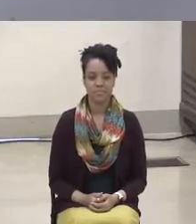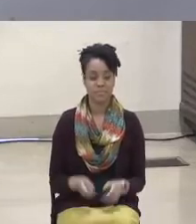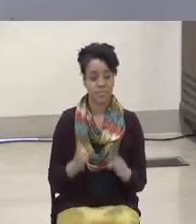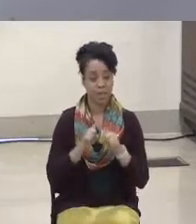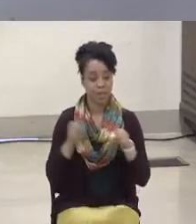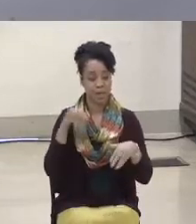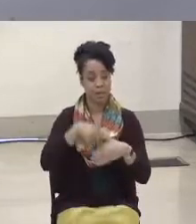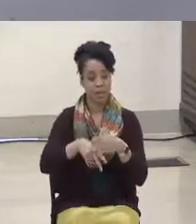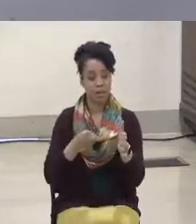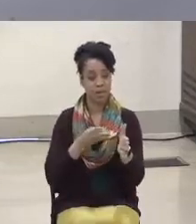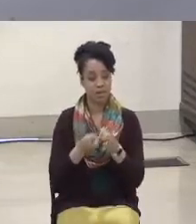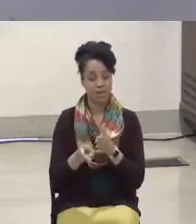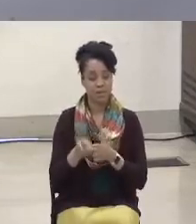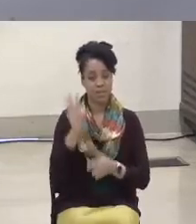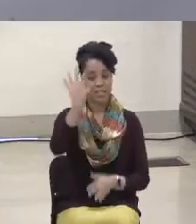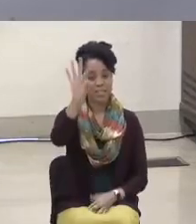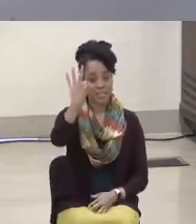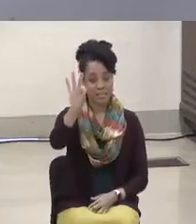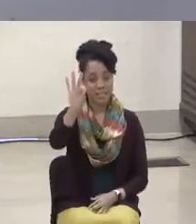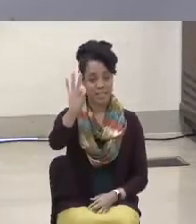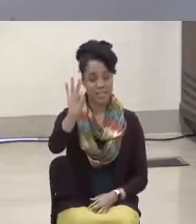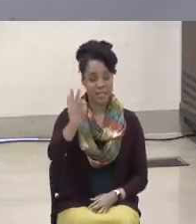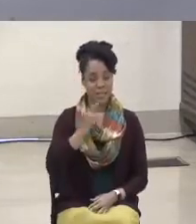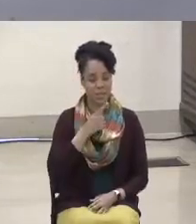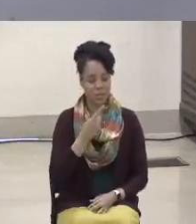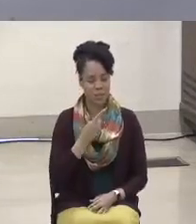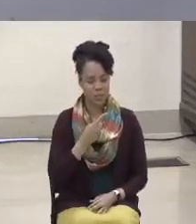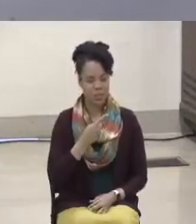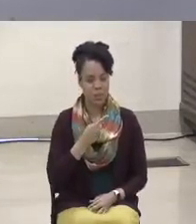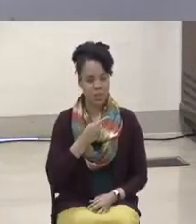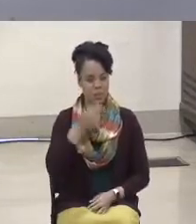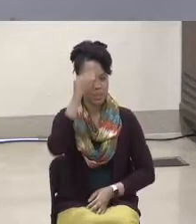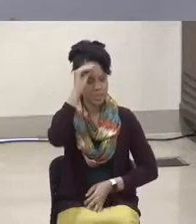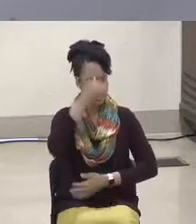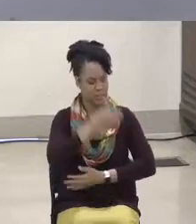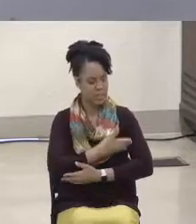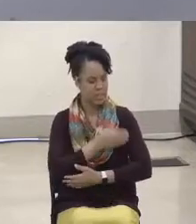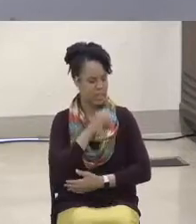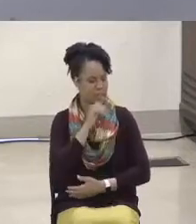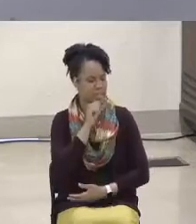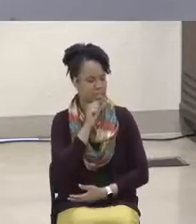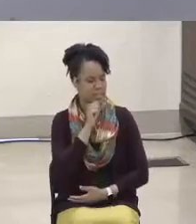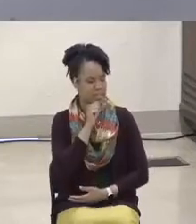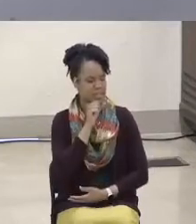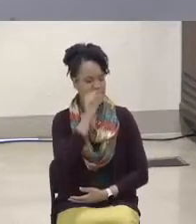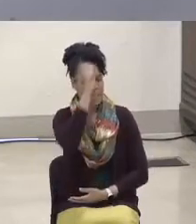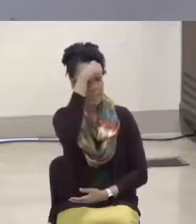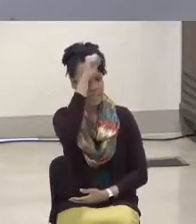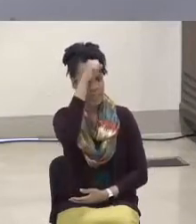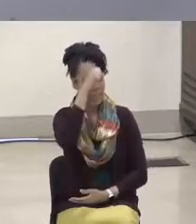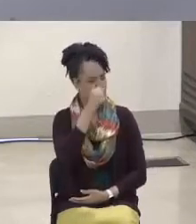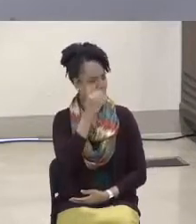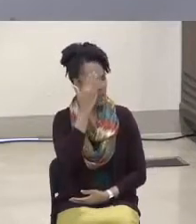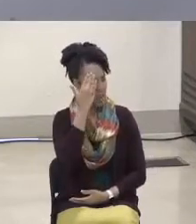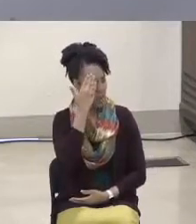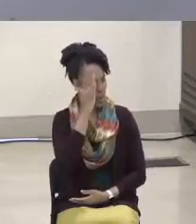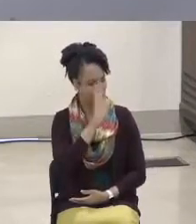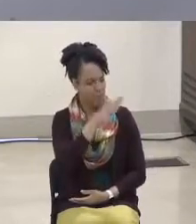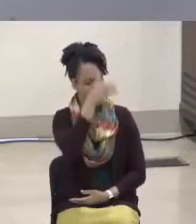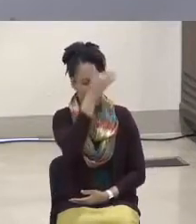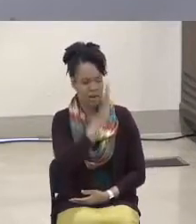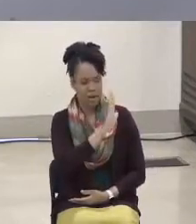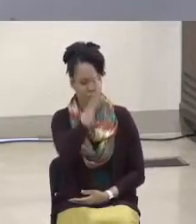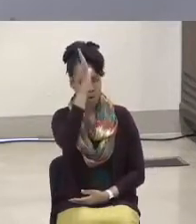in verse 9, he told his son Solomon, "Know thou the God of thy